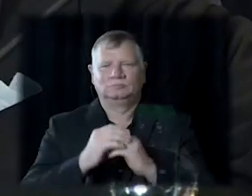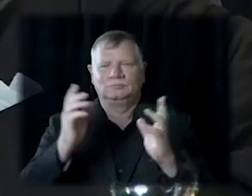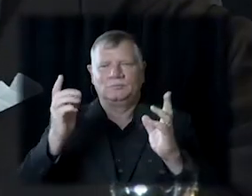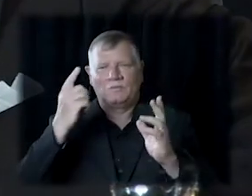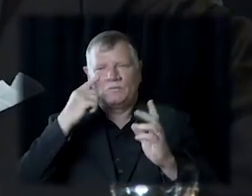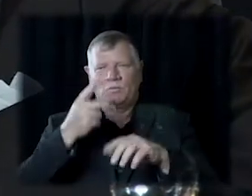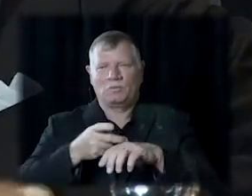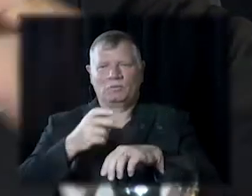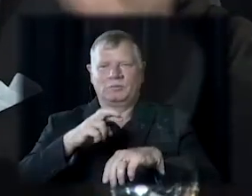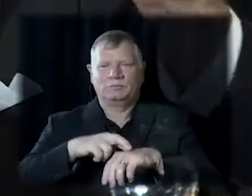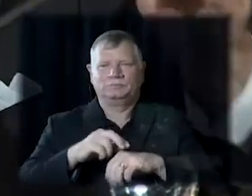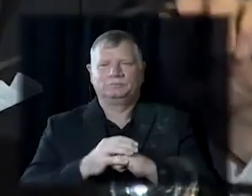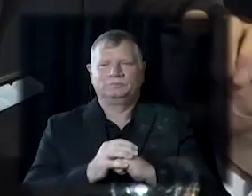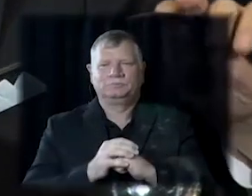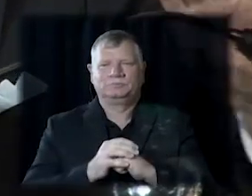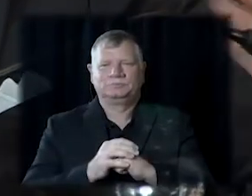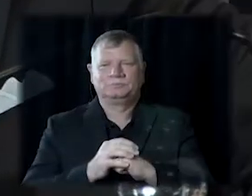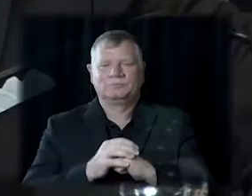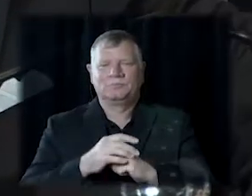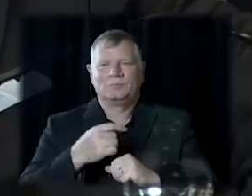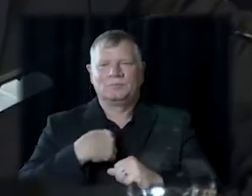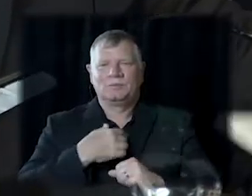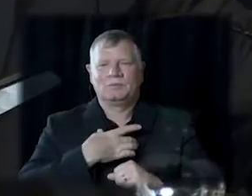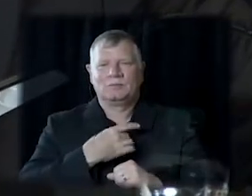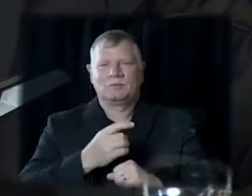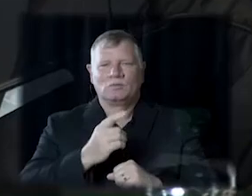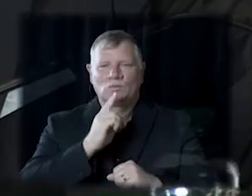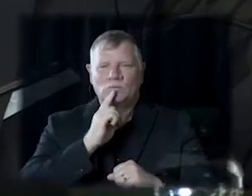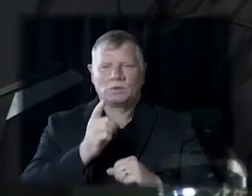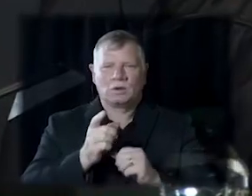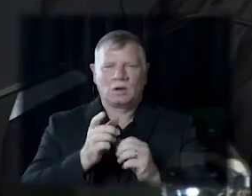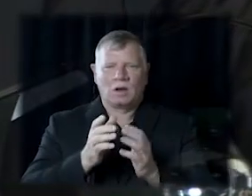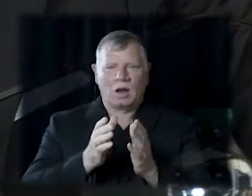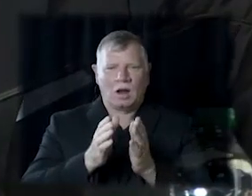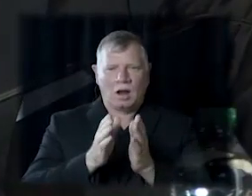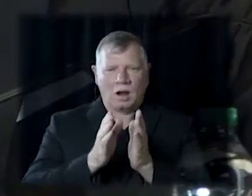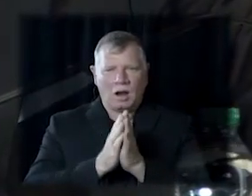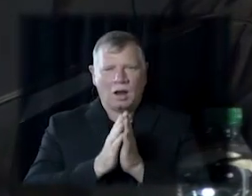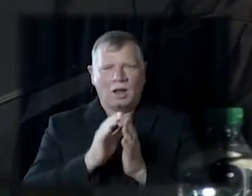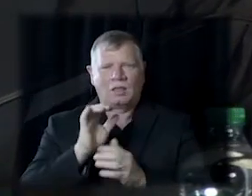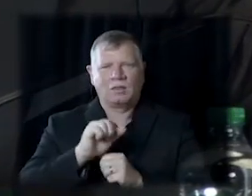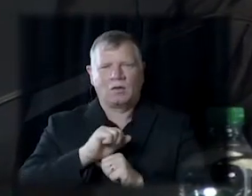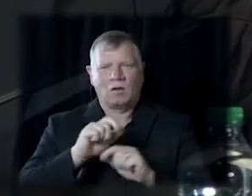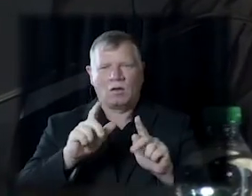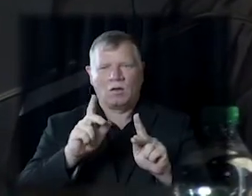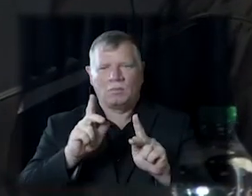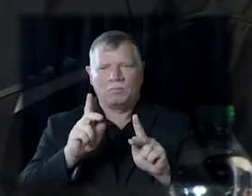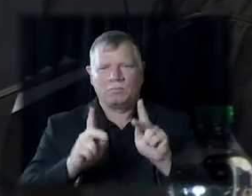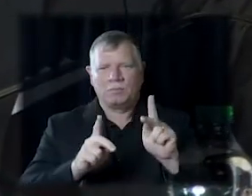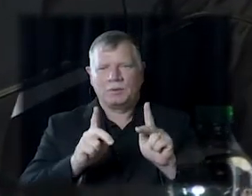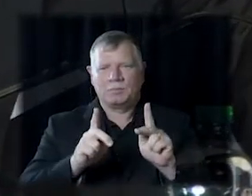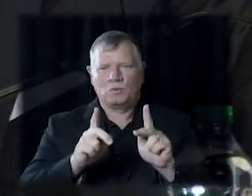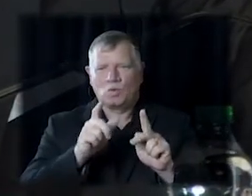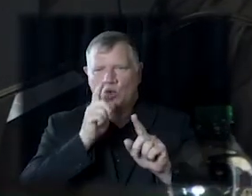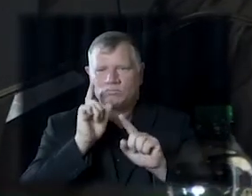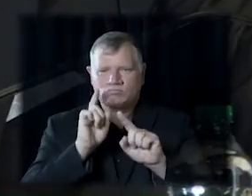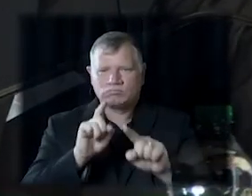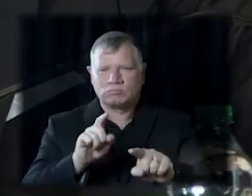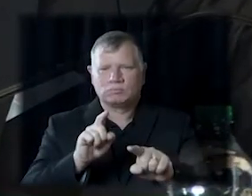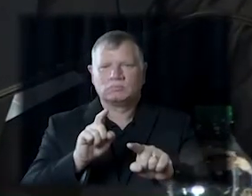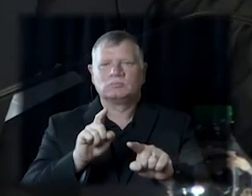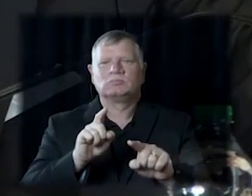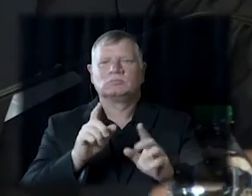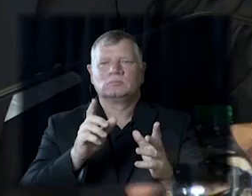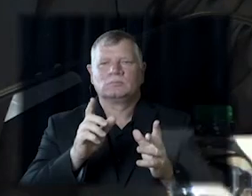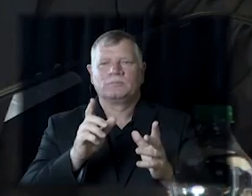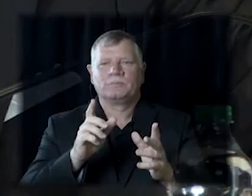Puerto Rico. I'd like to ask, as is customary, that all attendants please cooperate in conducting